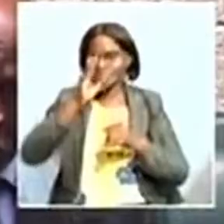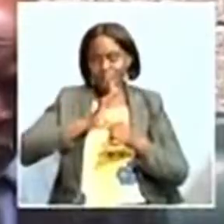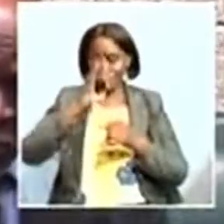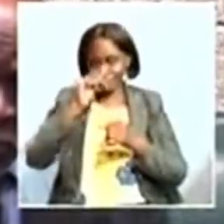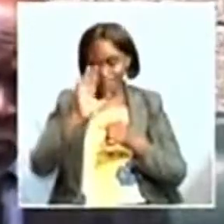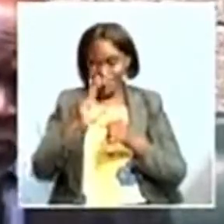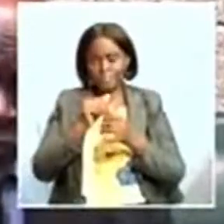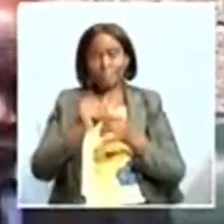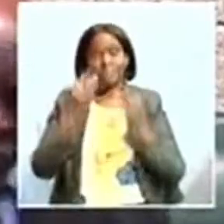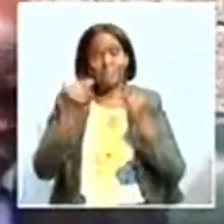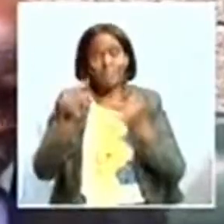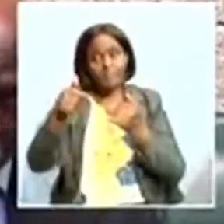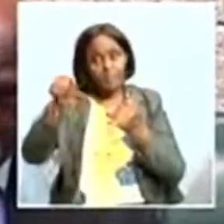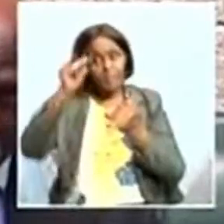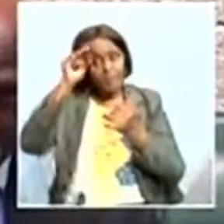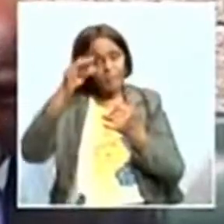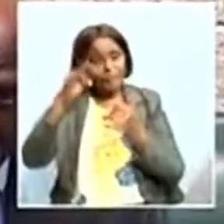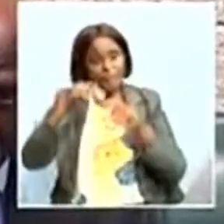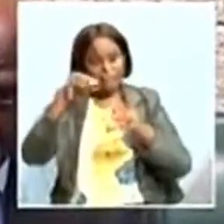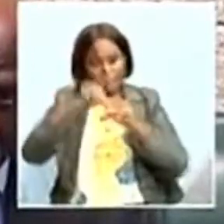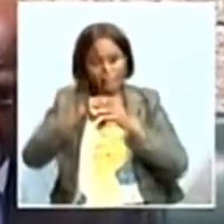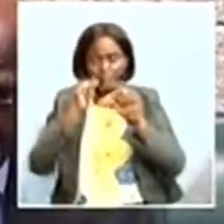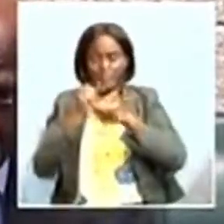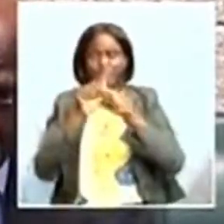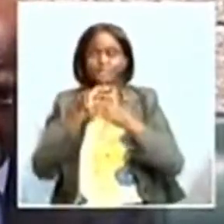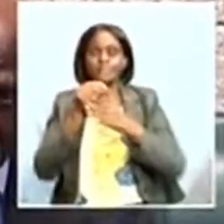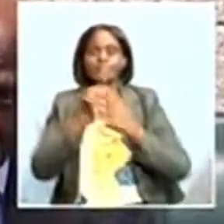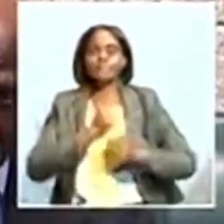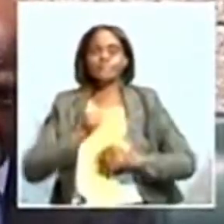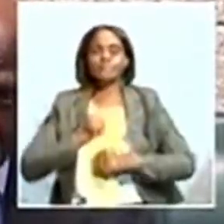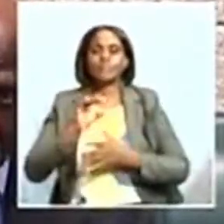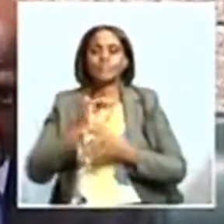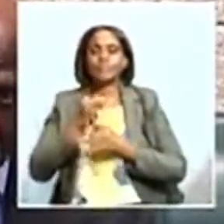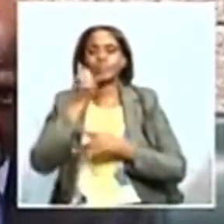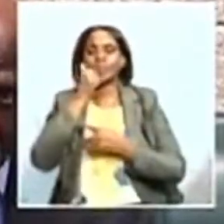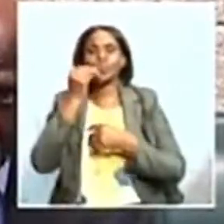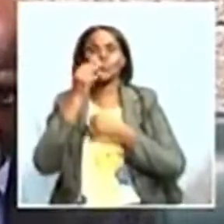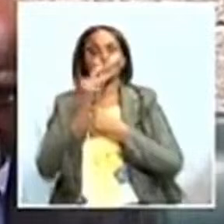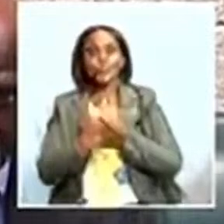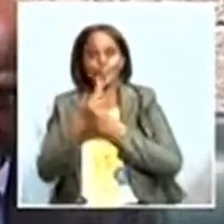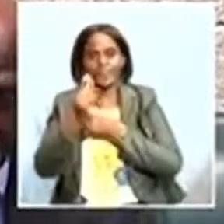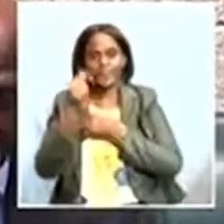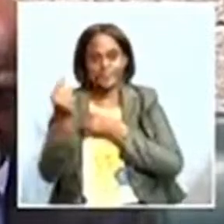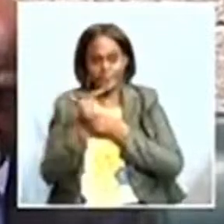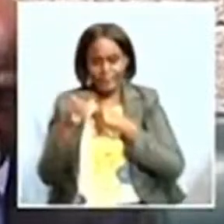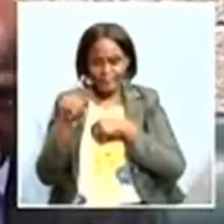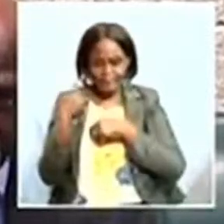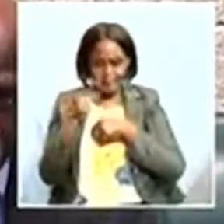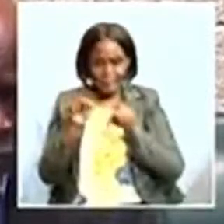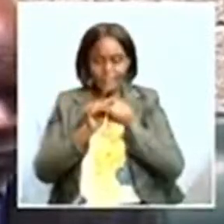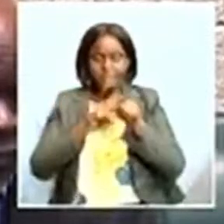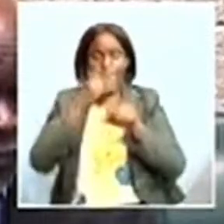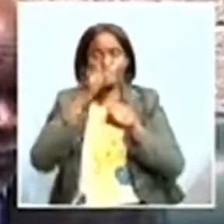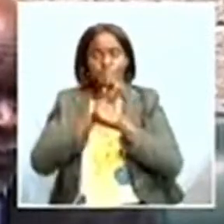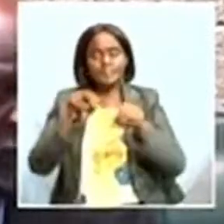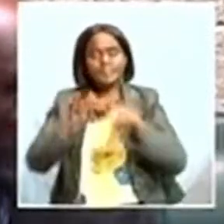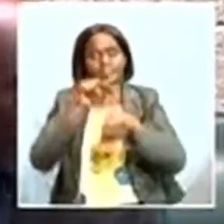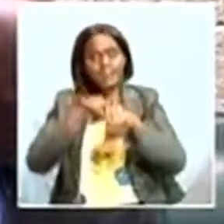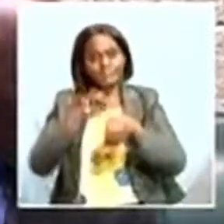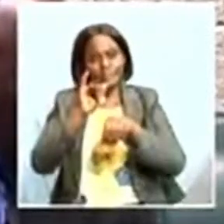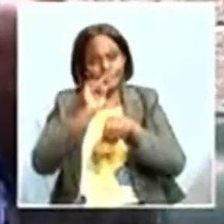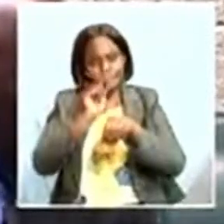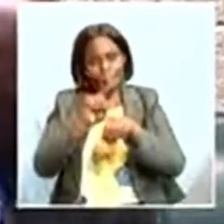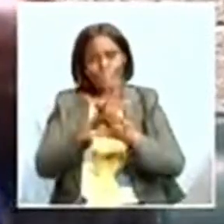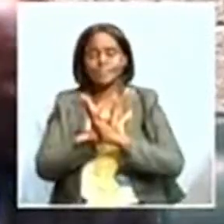Speaker, may the Minister of Internal Security or Defense or Home Affairs come to this House and assure the nation